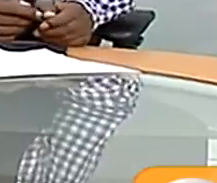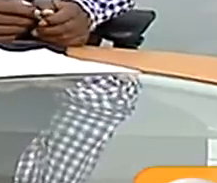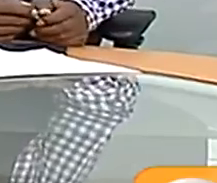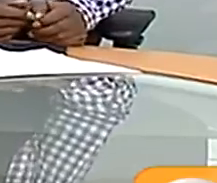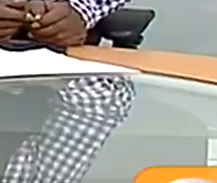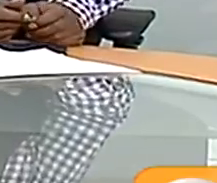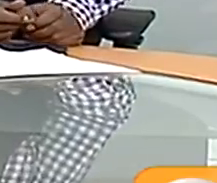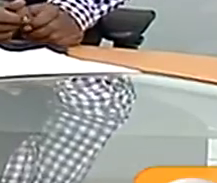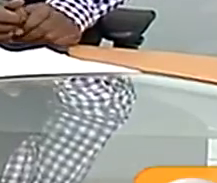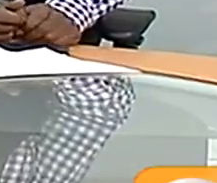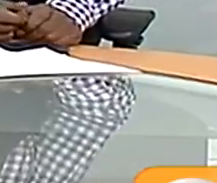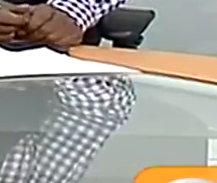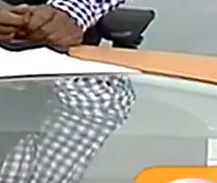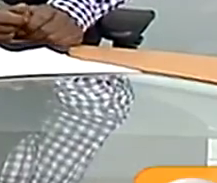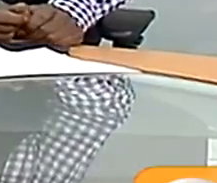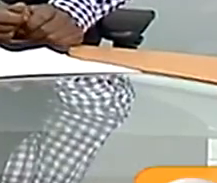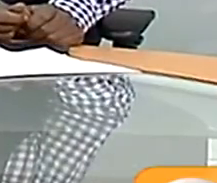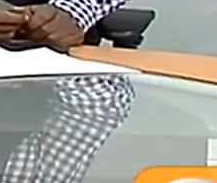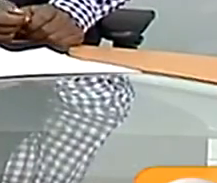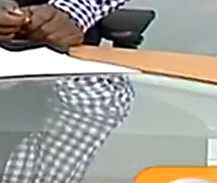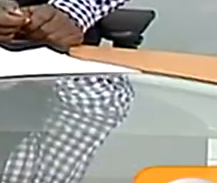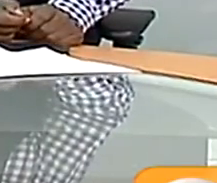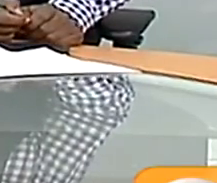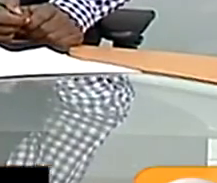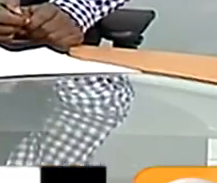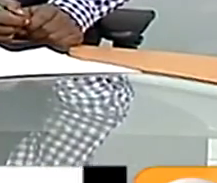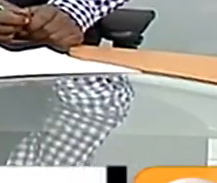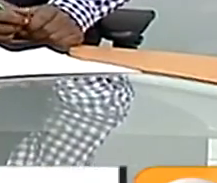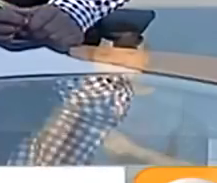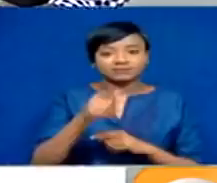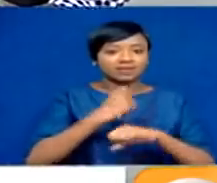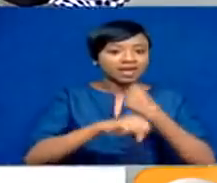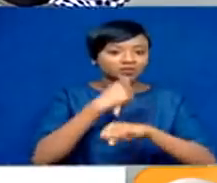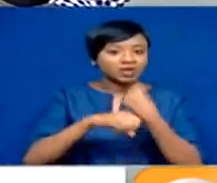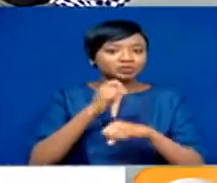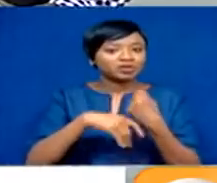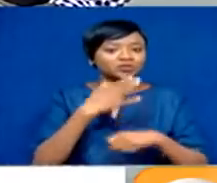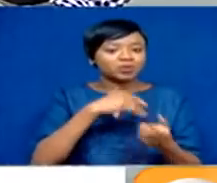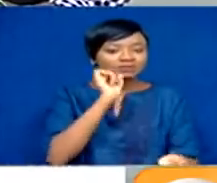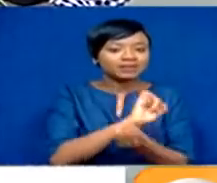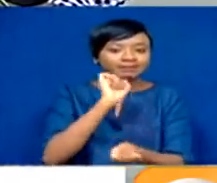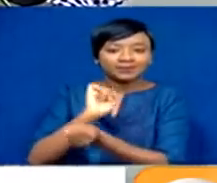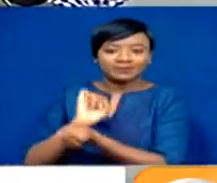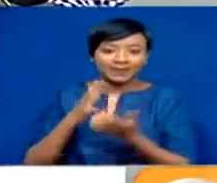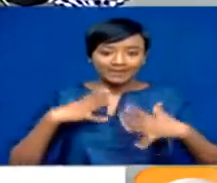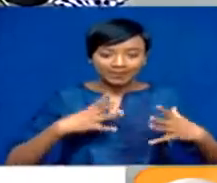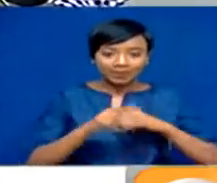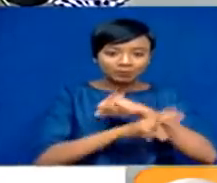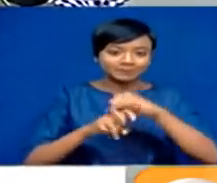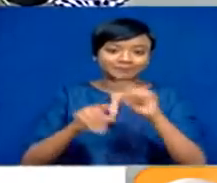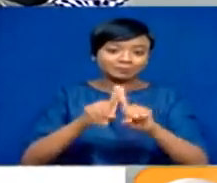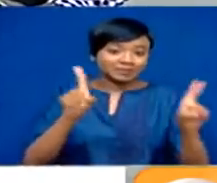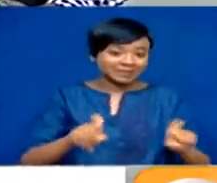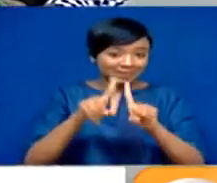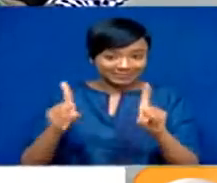We begin the bulletin tonight with a breakthrough by detectives in busting a syndicate of exam malpractices in the country. Well,